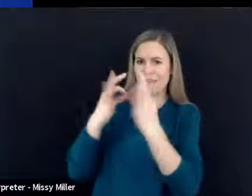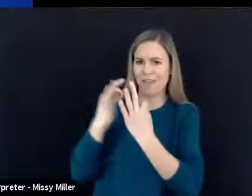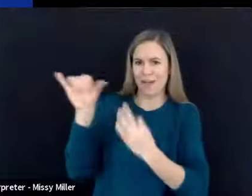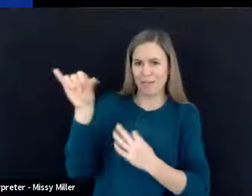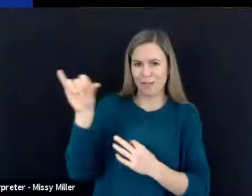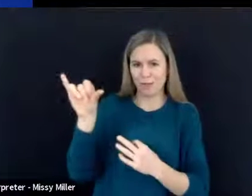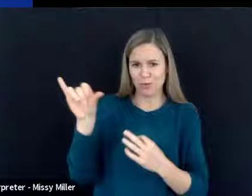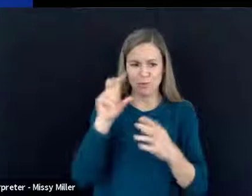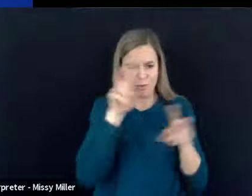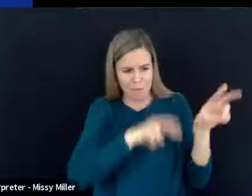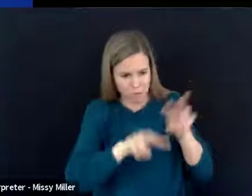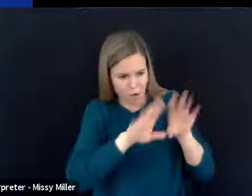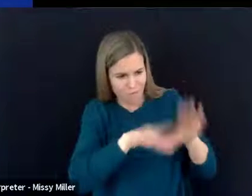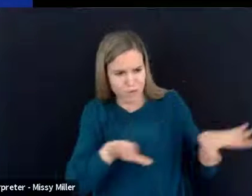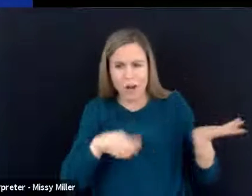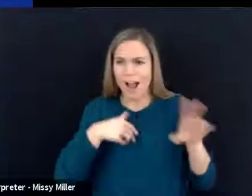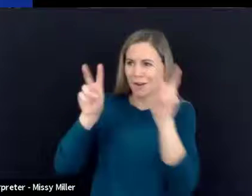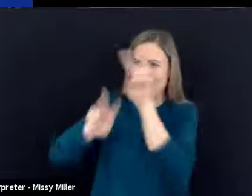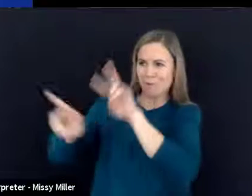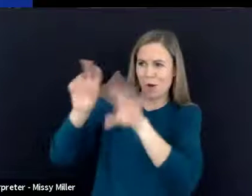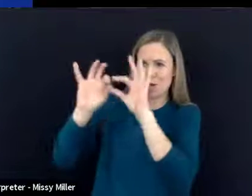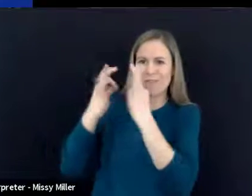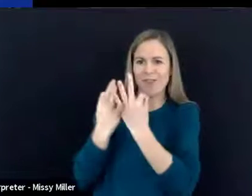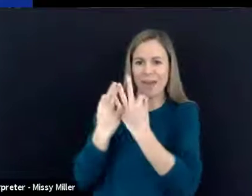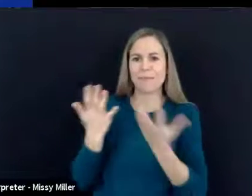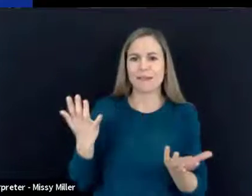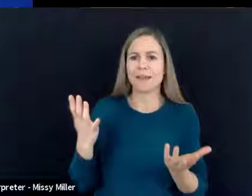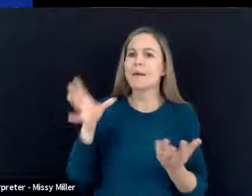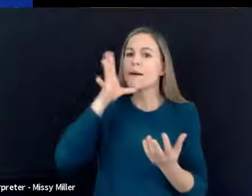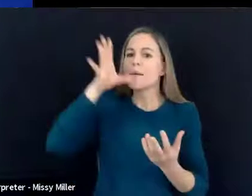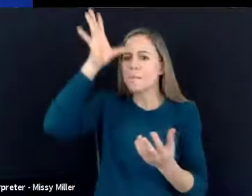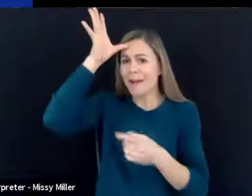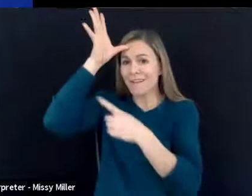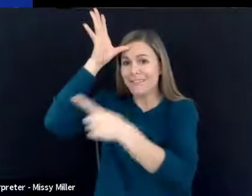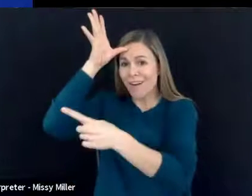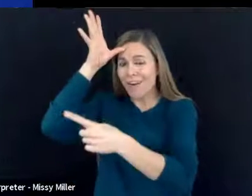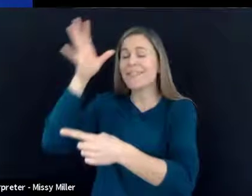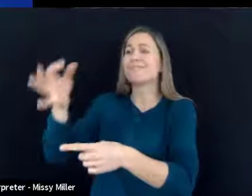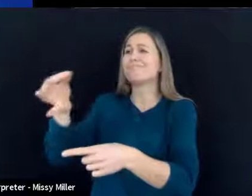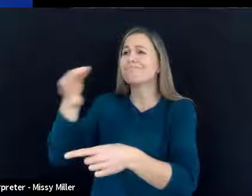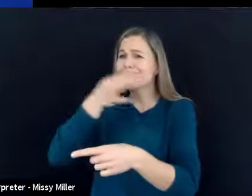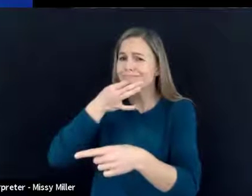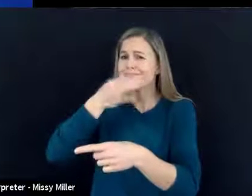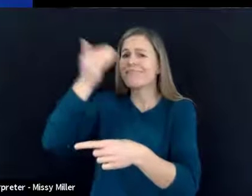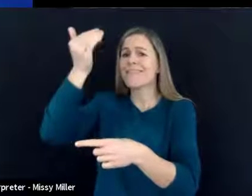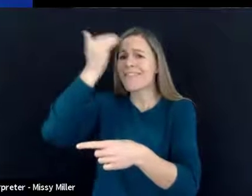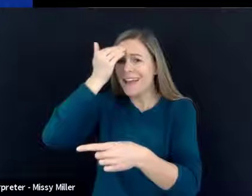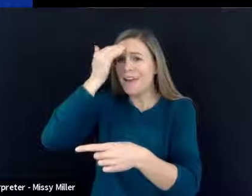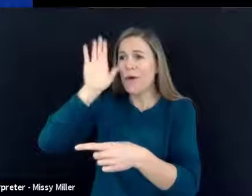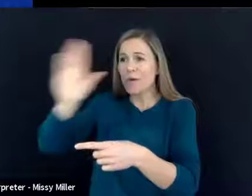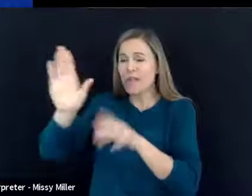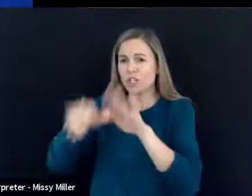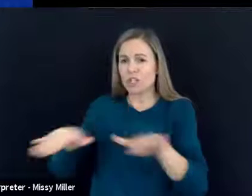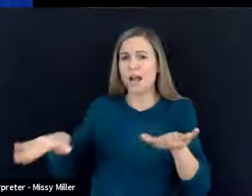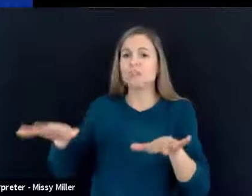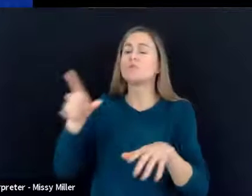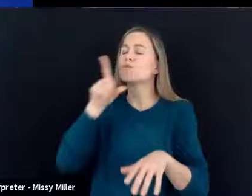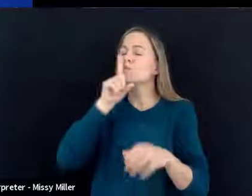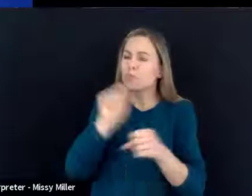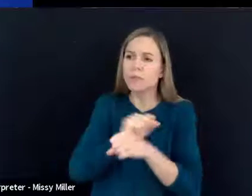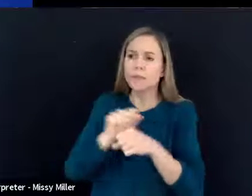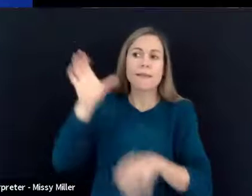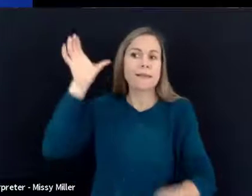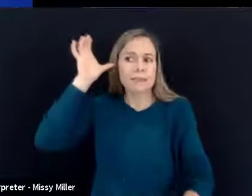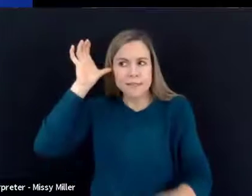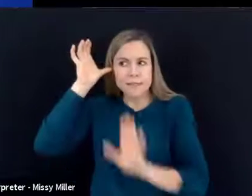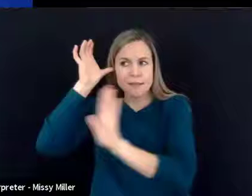This is my most important thing ever. Parents are the experts on their kiddos. And so really listening to what the parents know to be